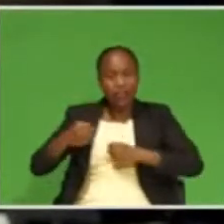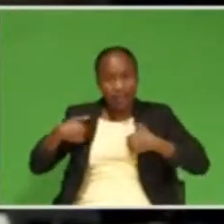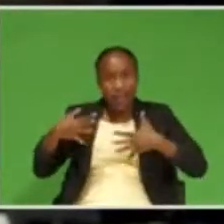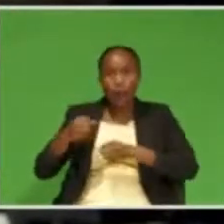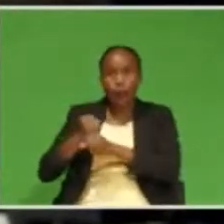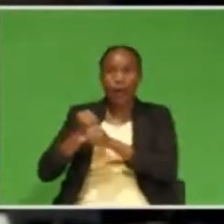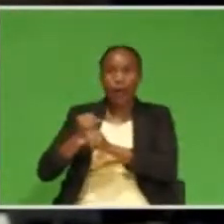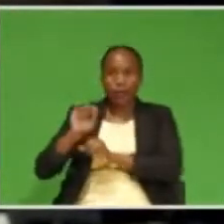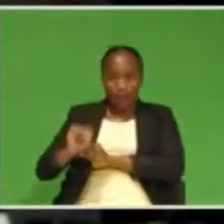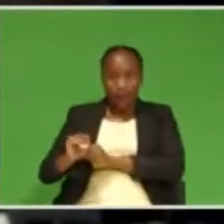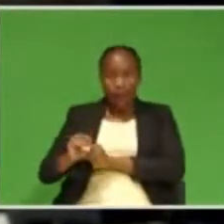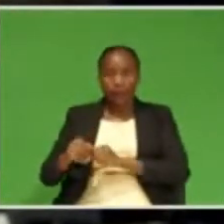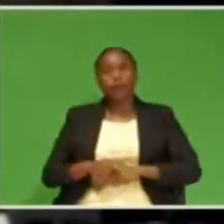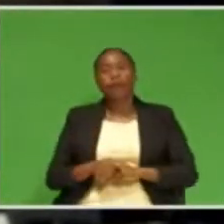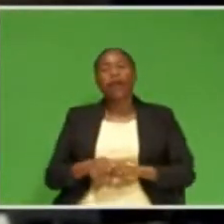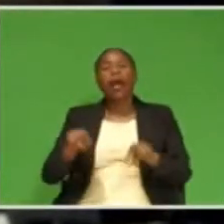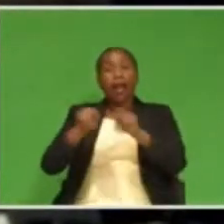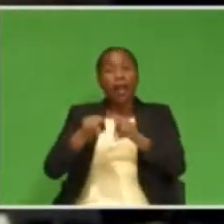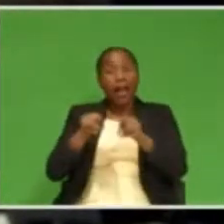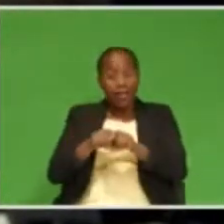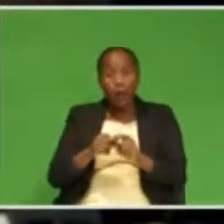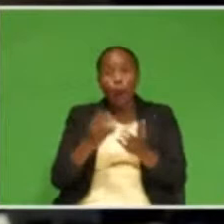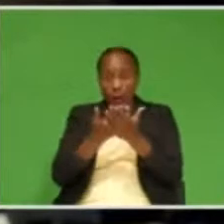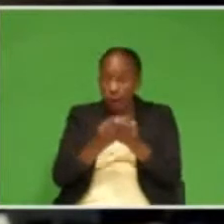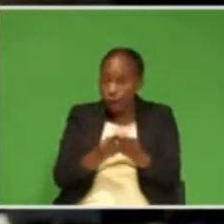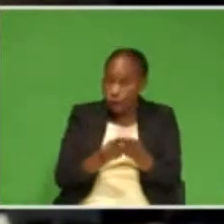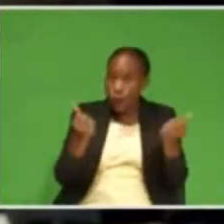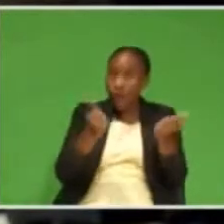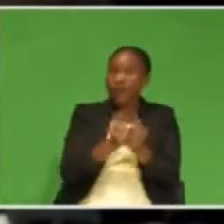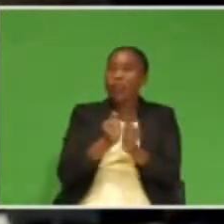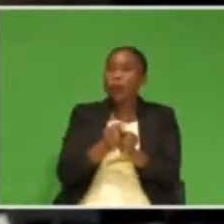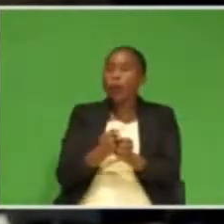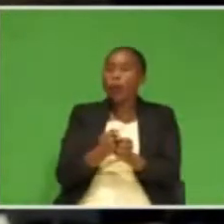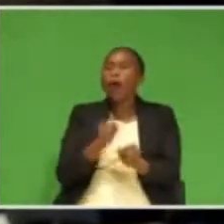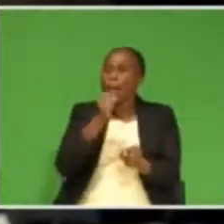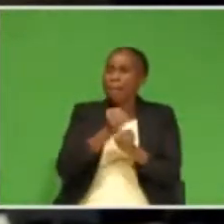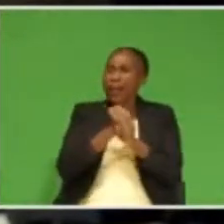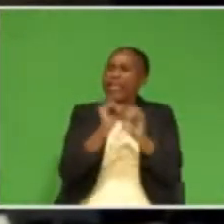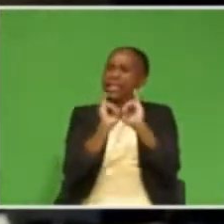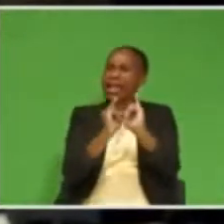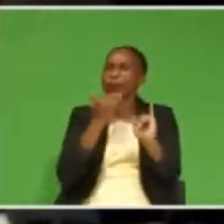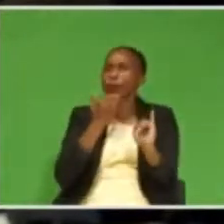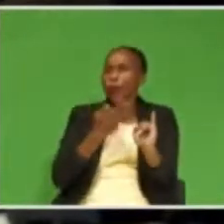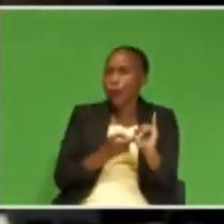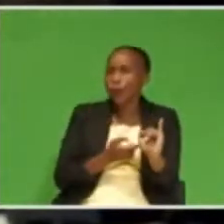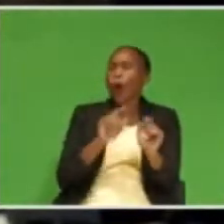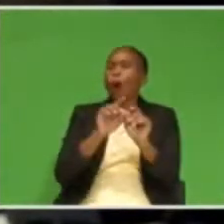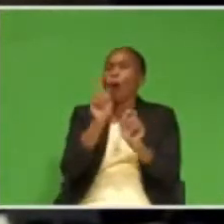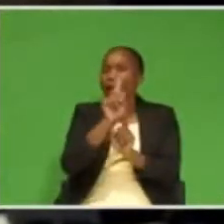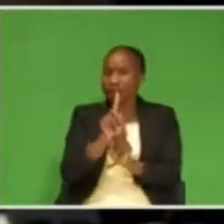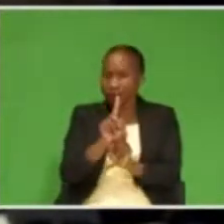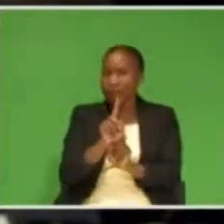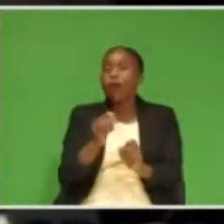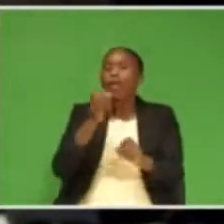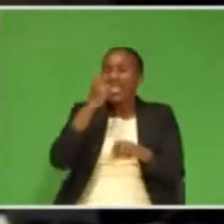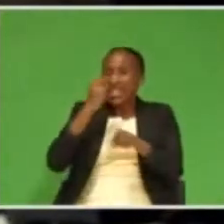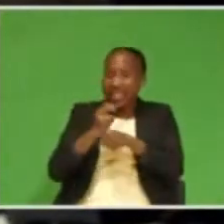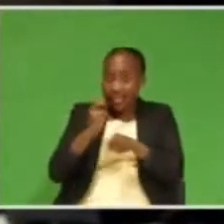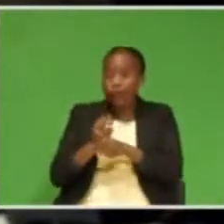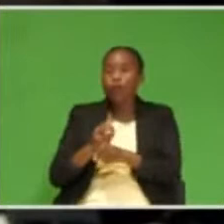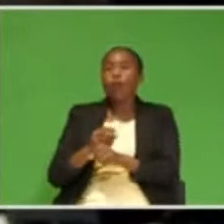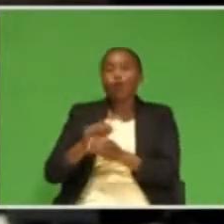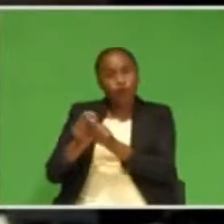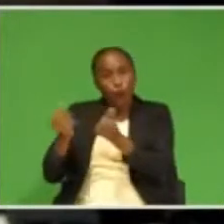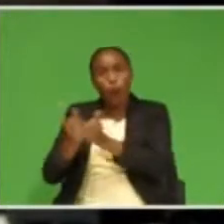Just as we address the cause of the crisis, we also need to address its impact. Now,